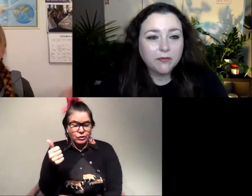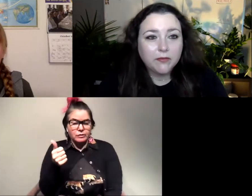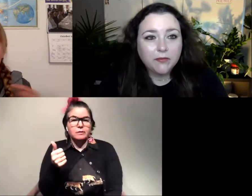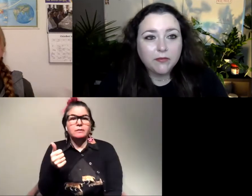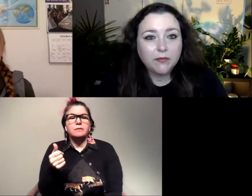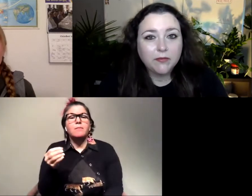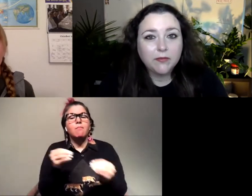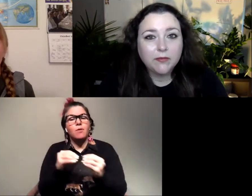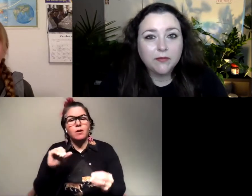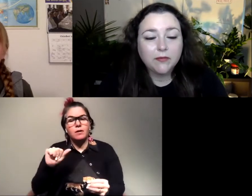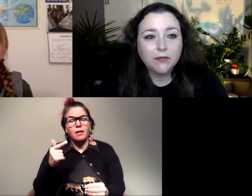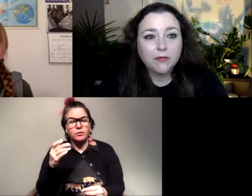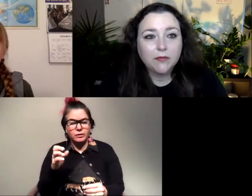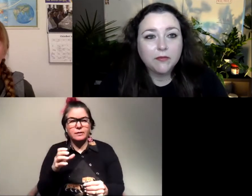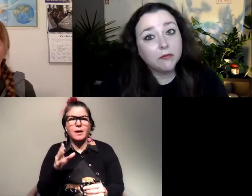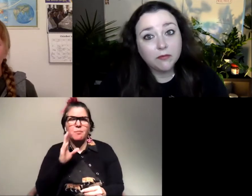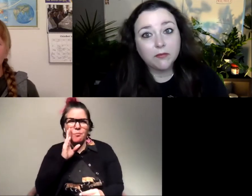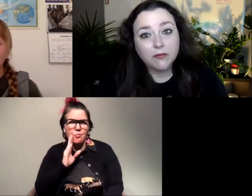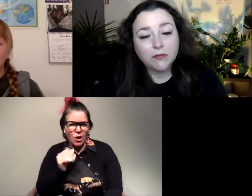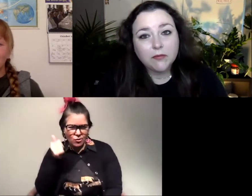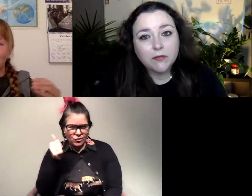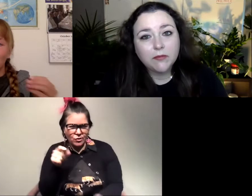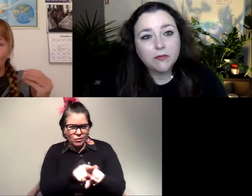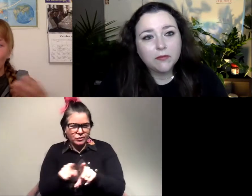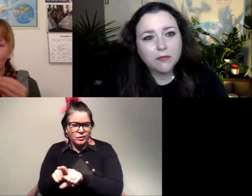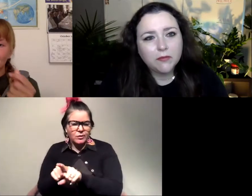more algae. Lakes are also getting browner, so there's more